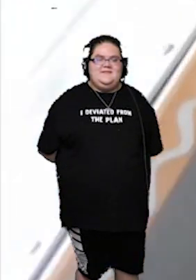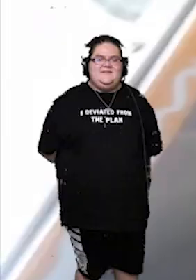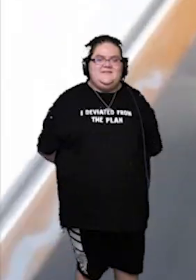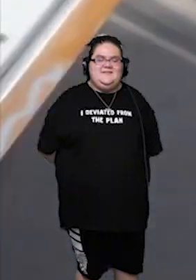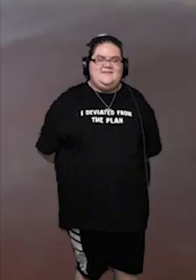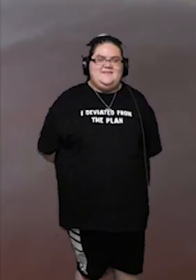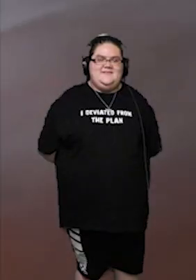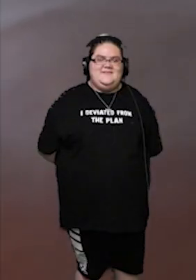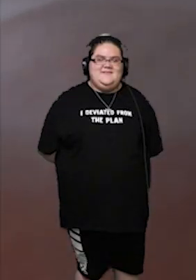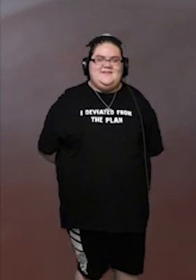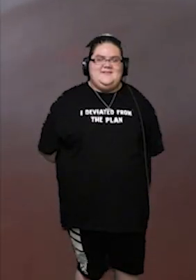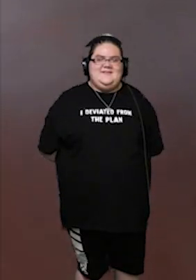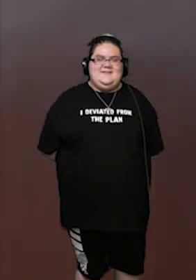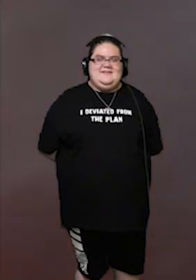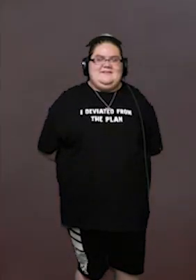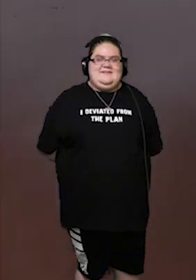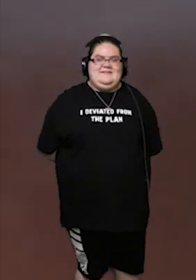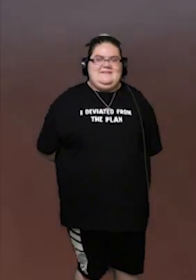Surely.